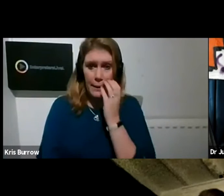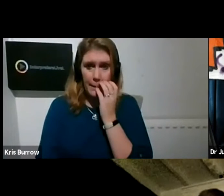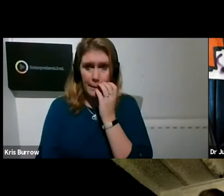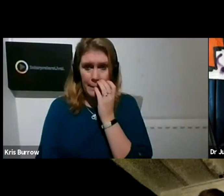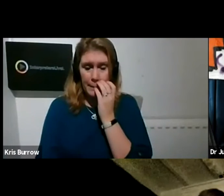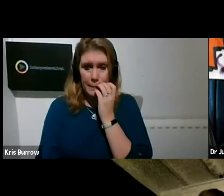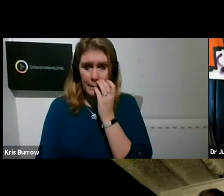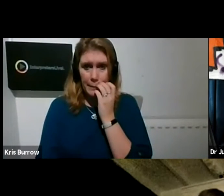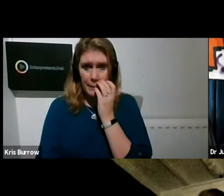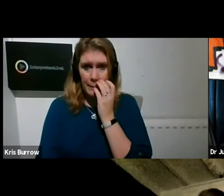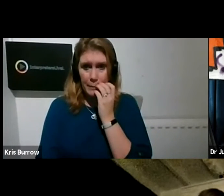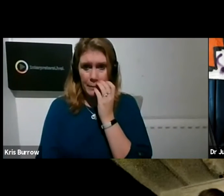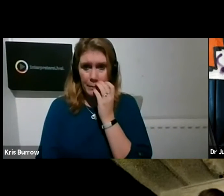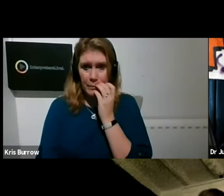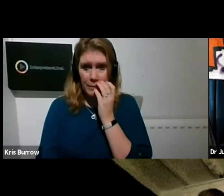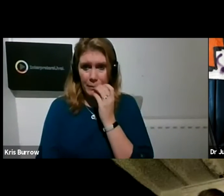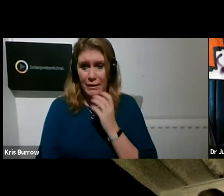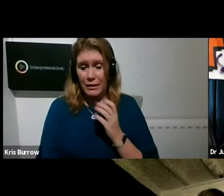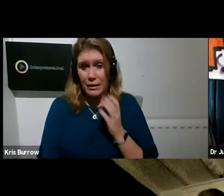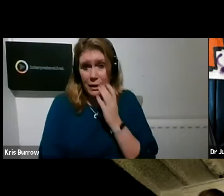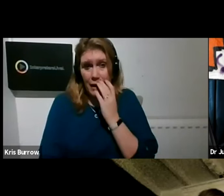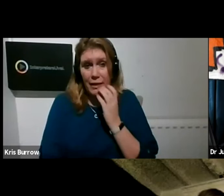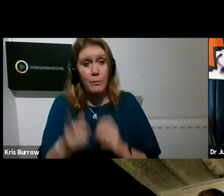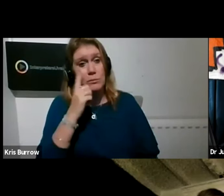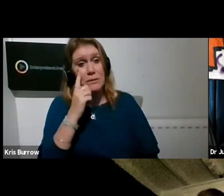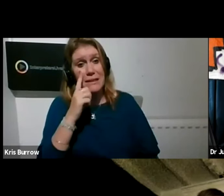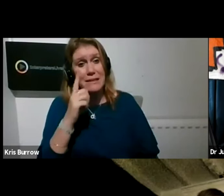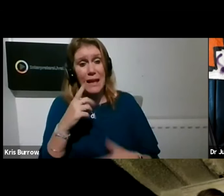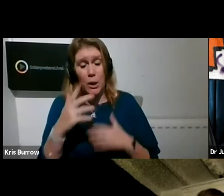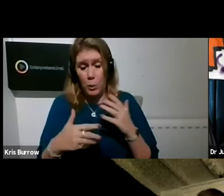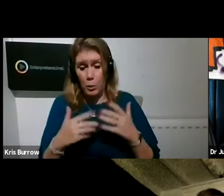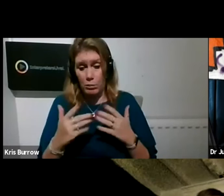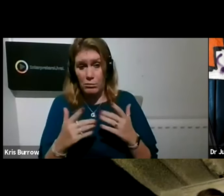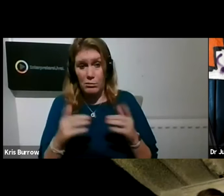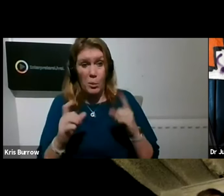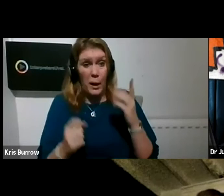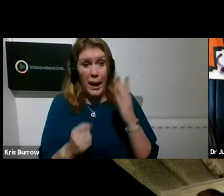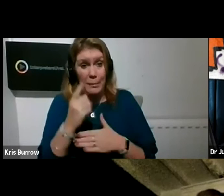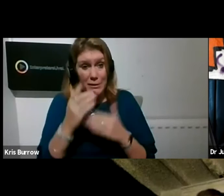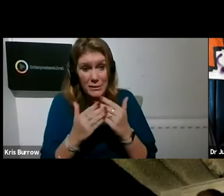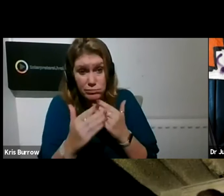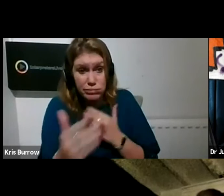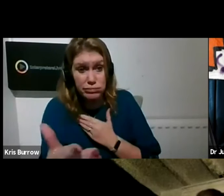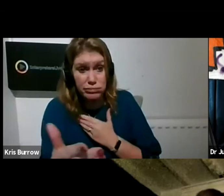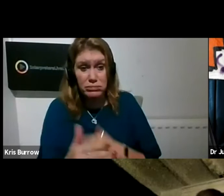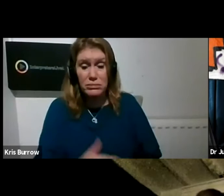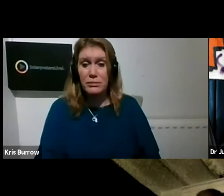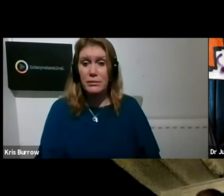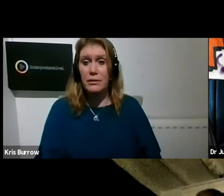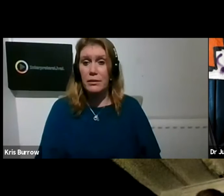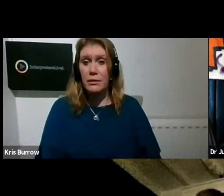far that's it, and we'll kind of see where it goes. We'd really like for,